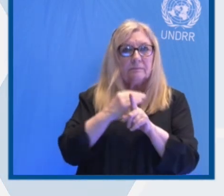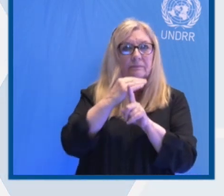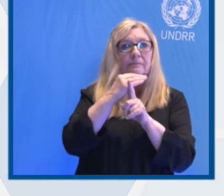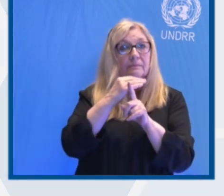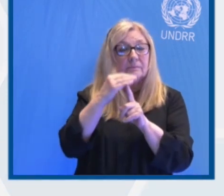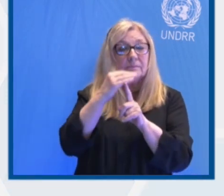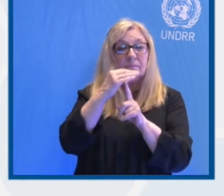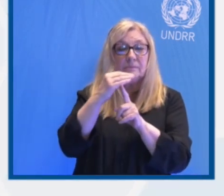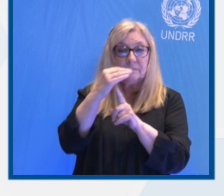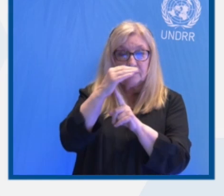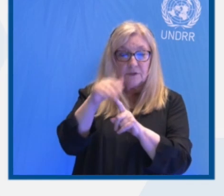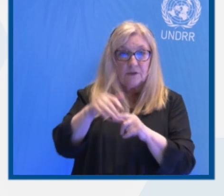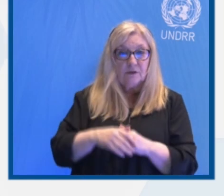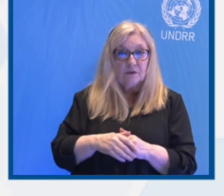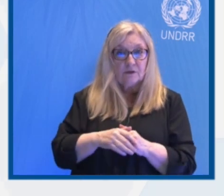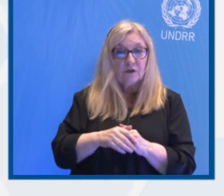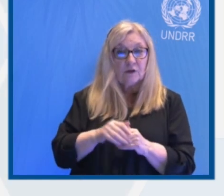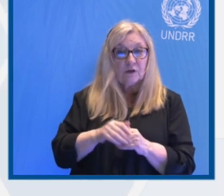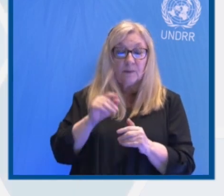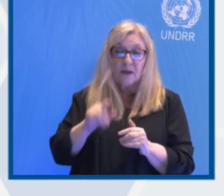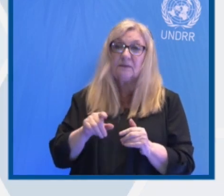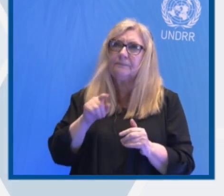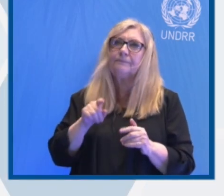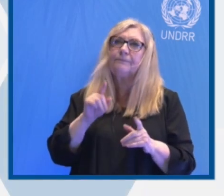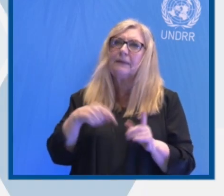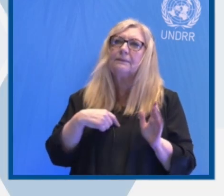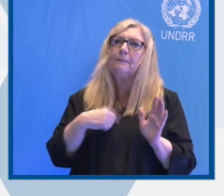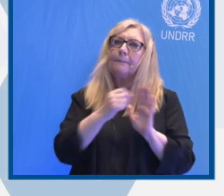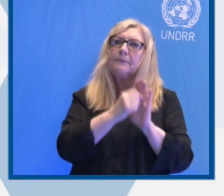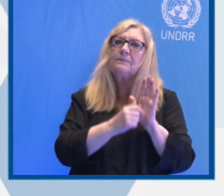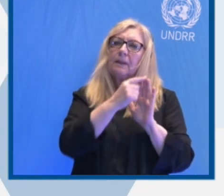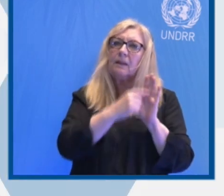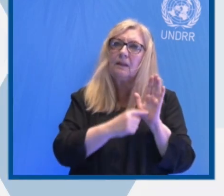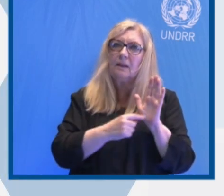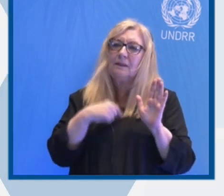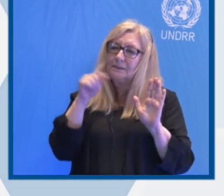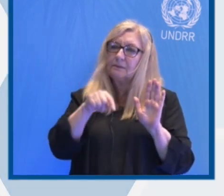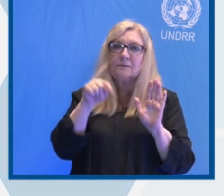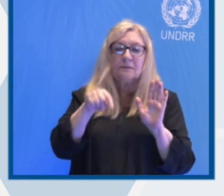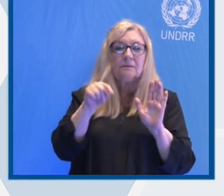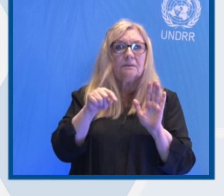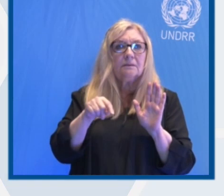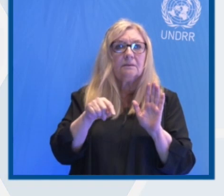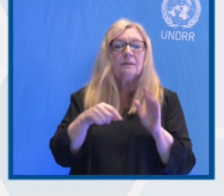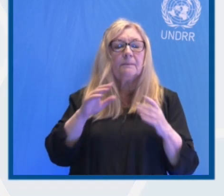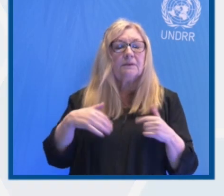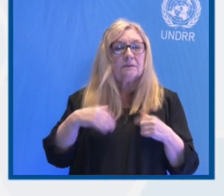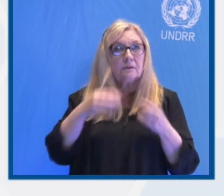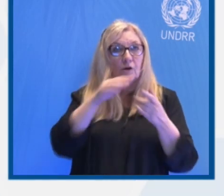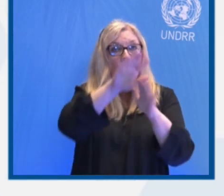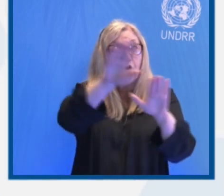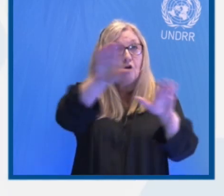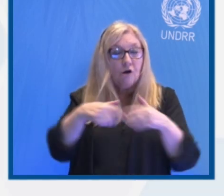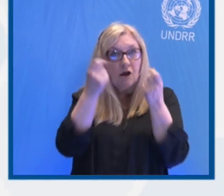The proactively bid principle is really about that planning phase. It's about understanding that the next